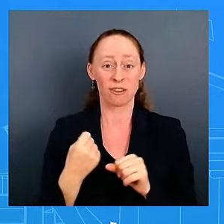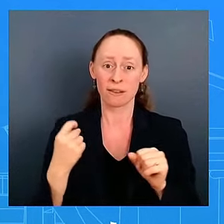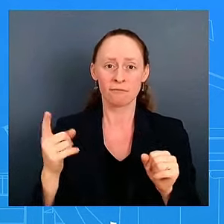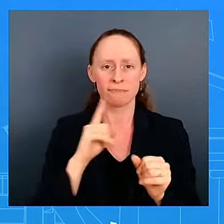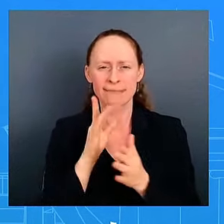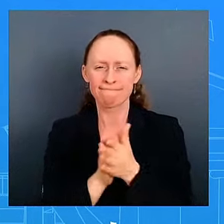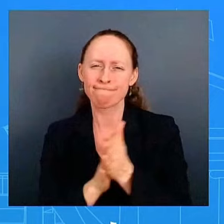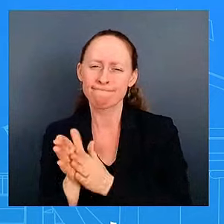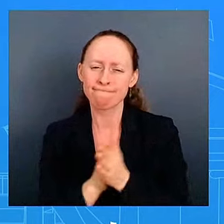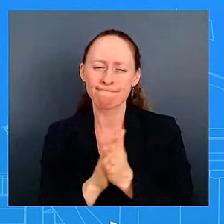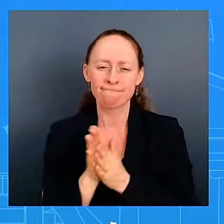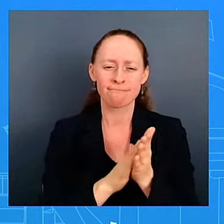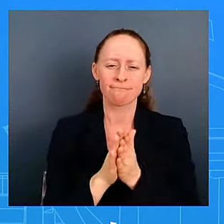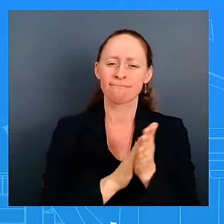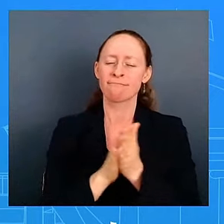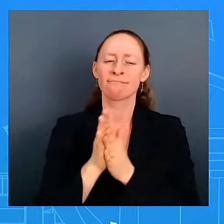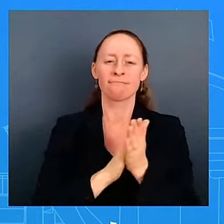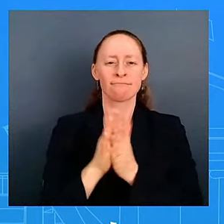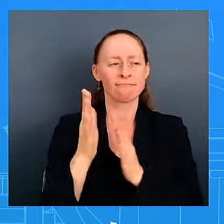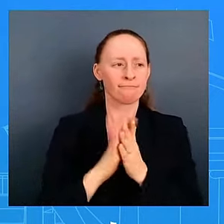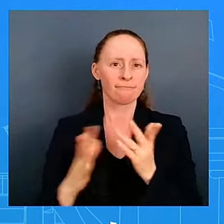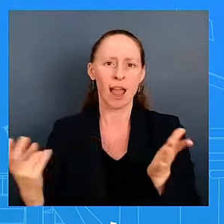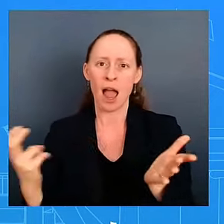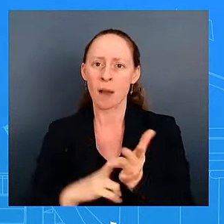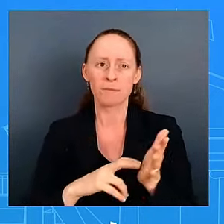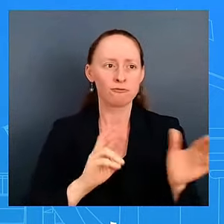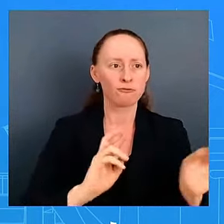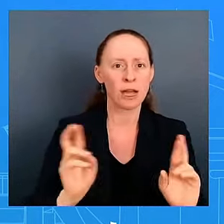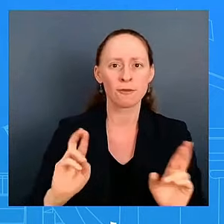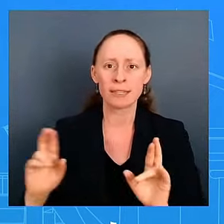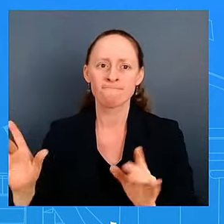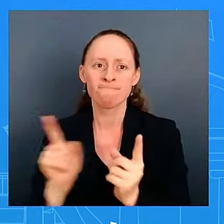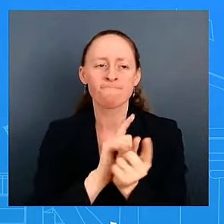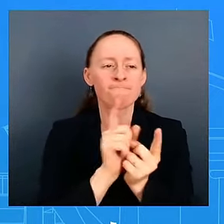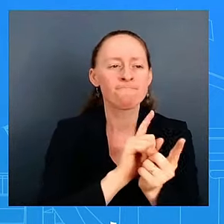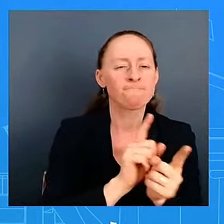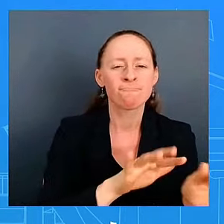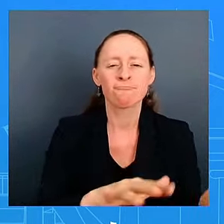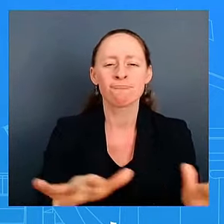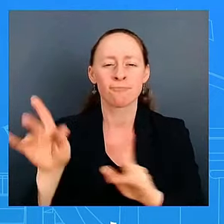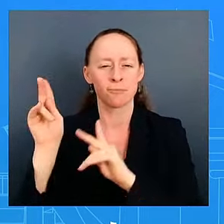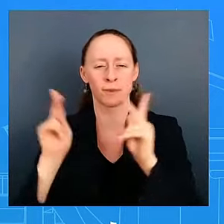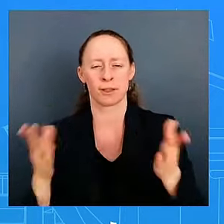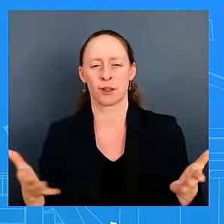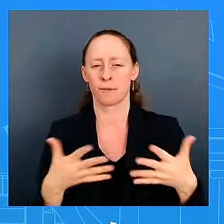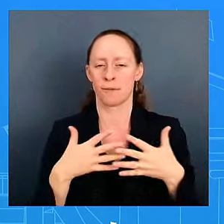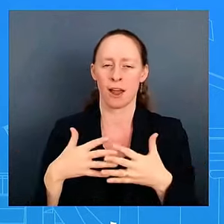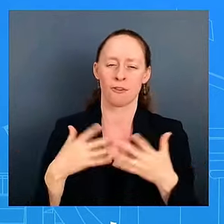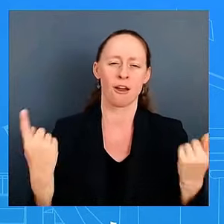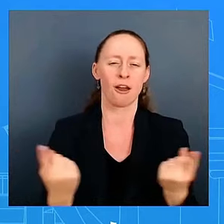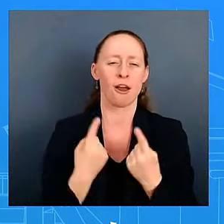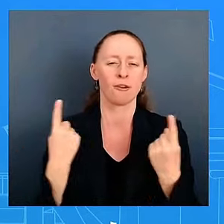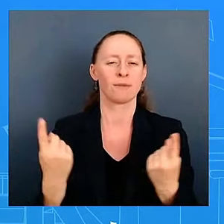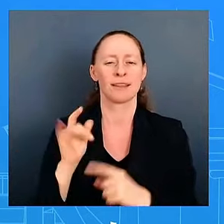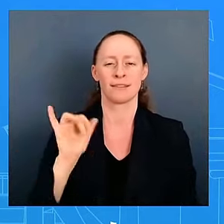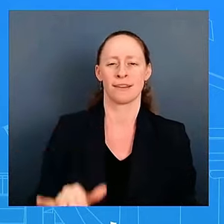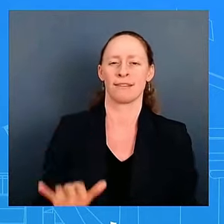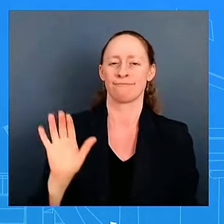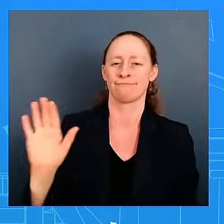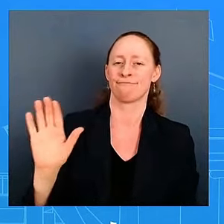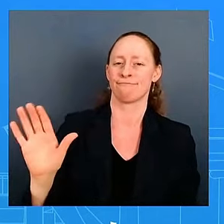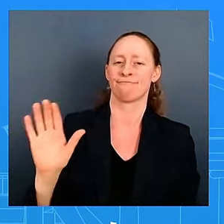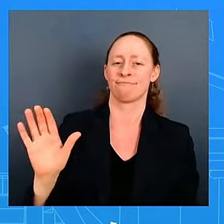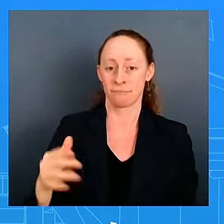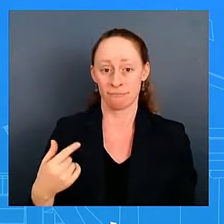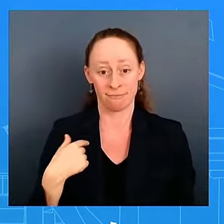to the American people. I know we say this, and I know sometimes you guys don't believe us, but he does want to engage with you all. He does want to